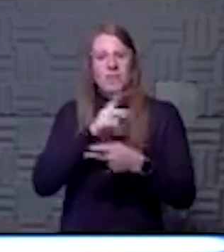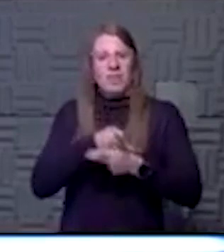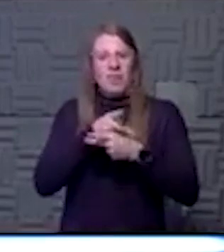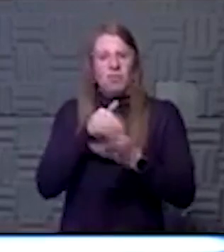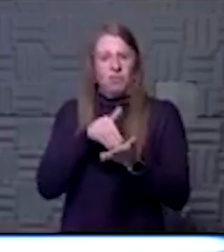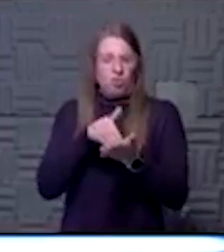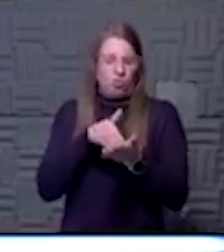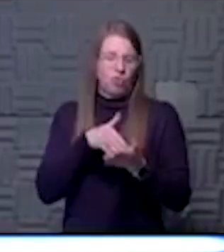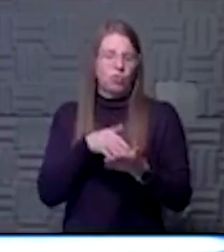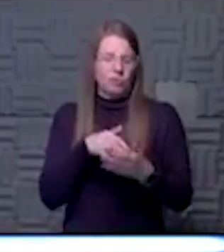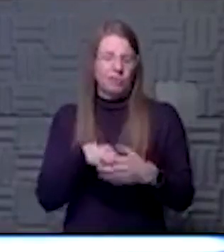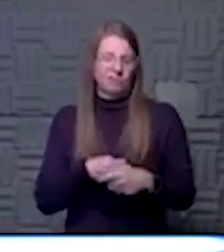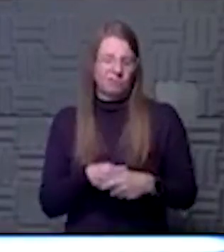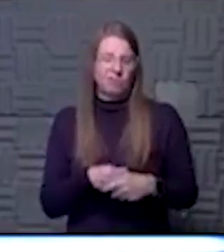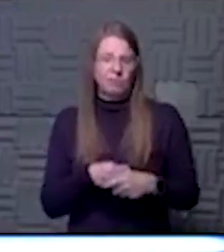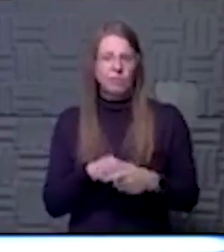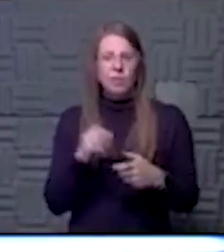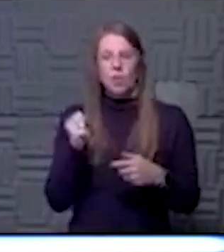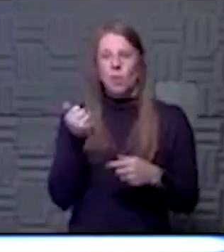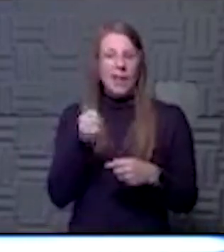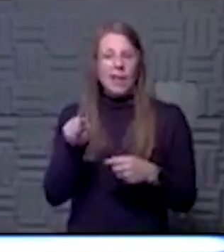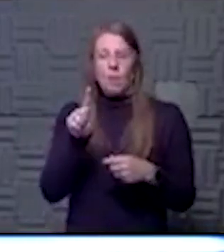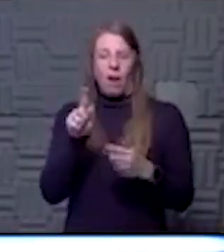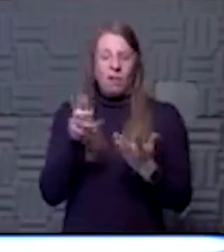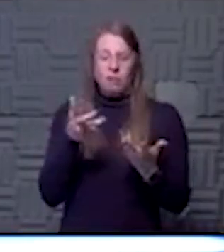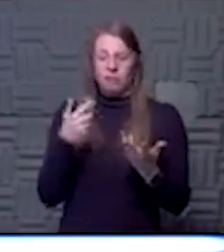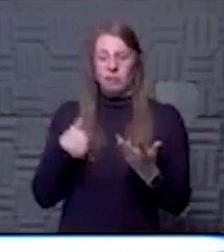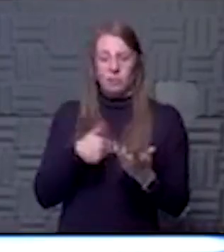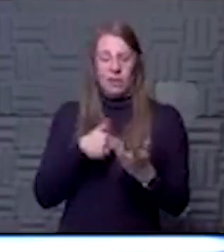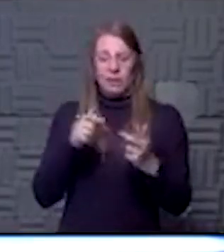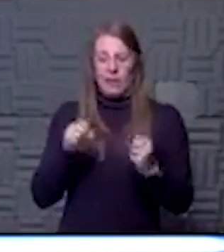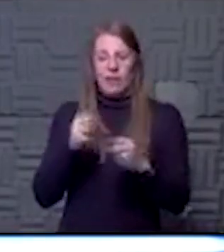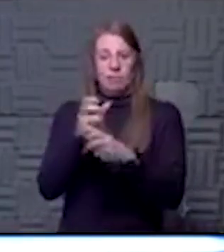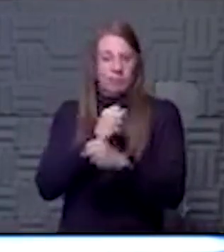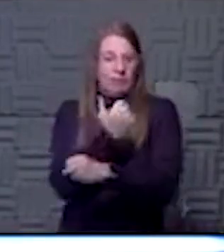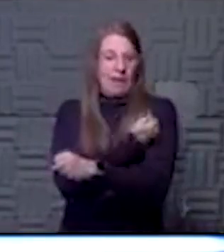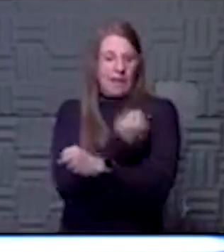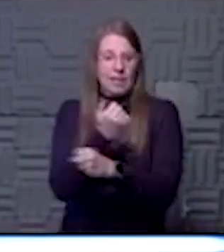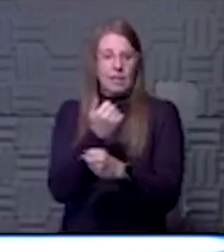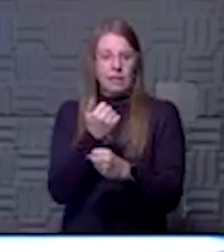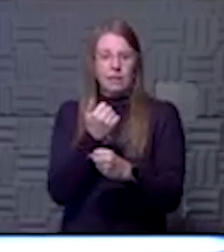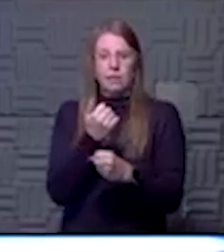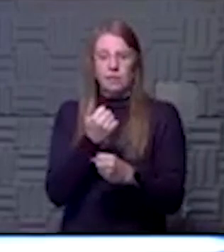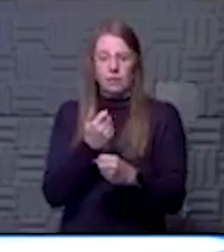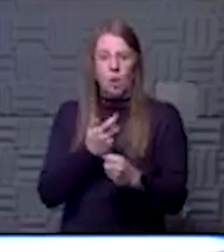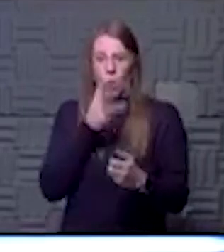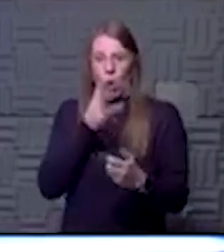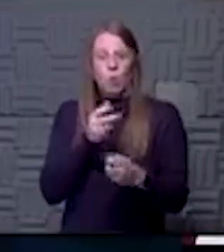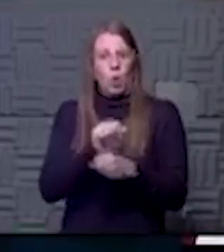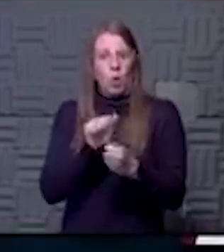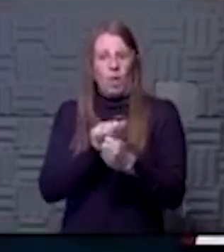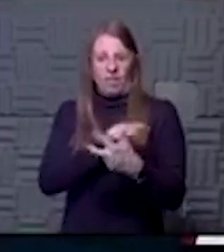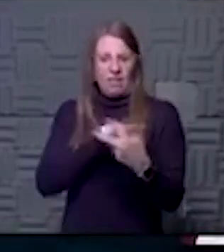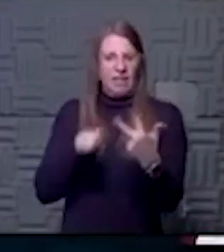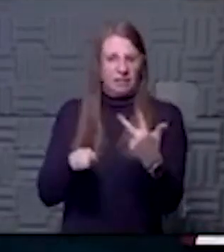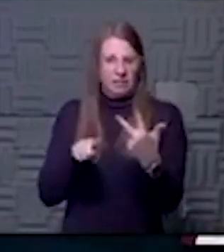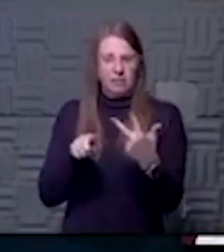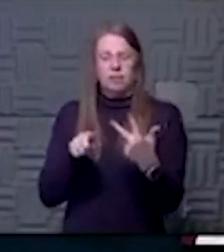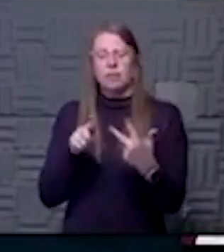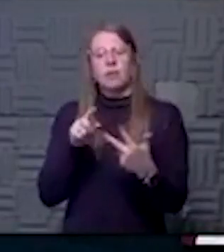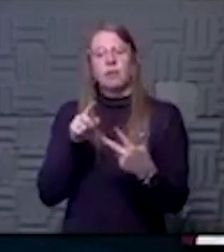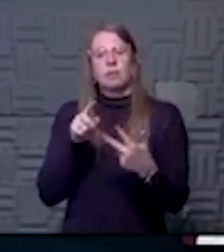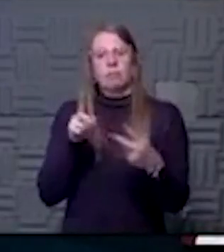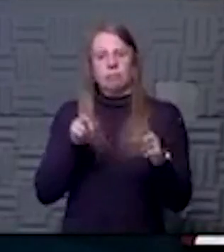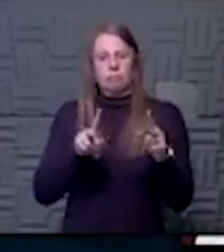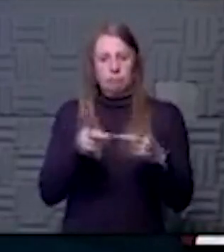that nature. So any place that we can find a means to get vaccine out, we will be working to get that out. How do we convince people